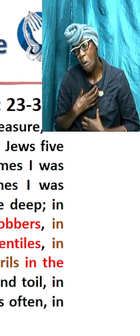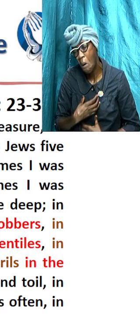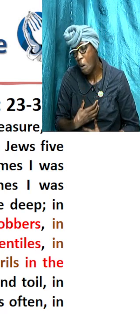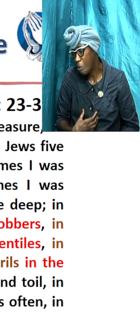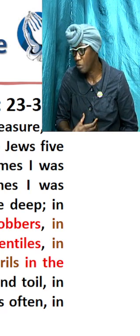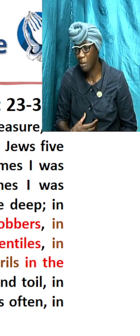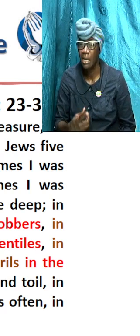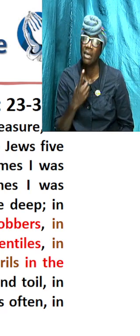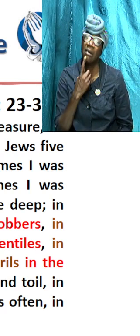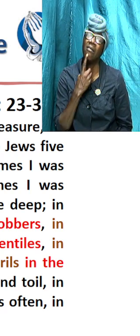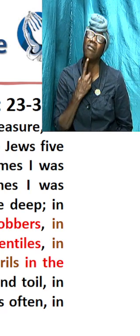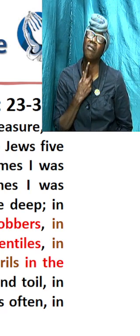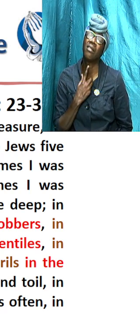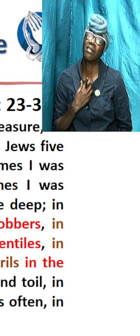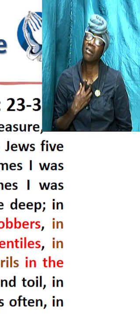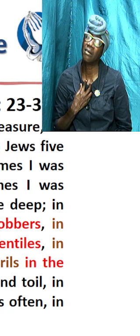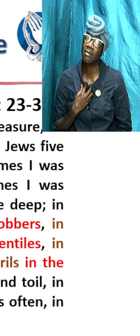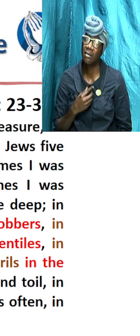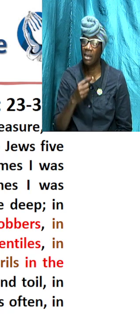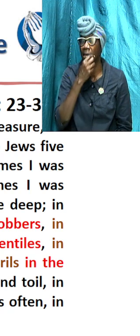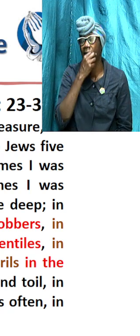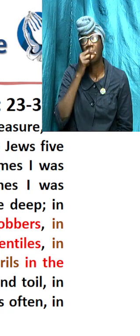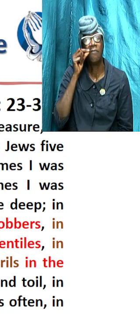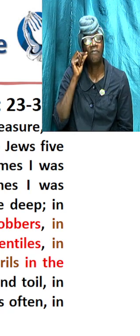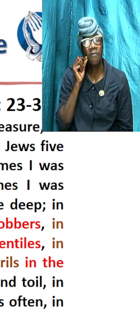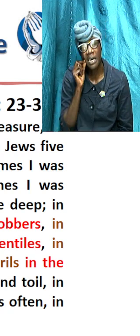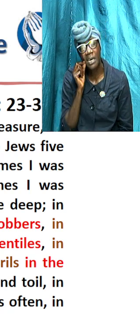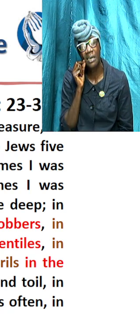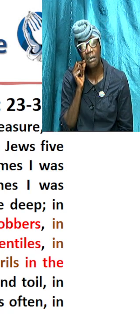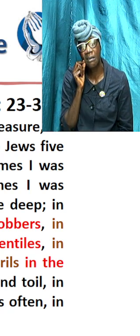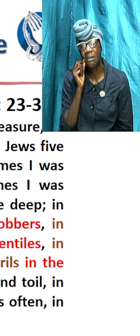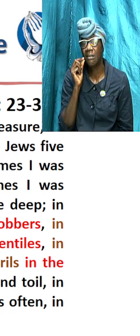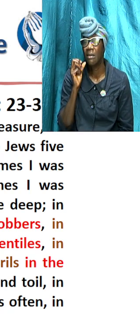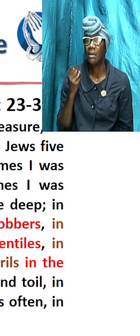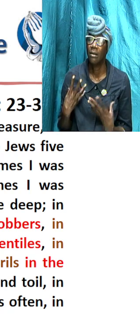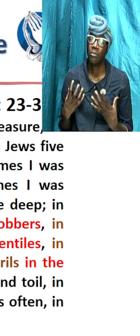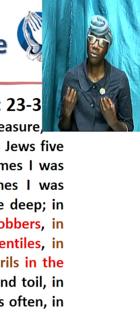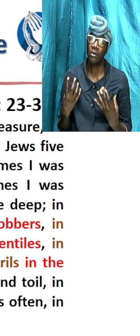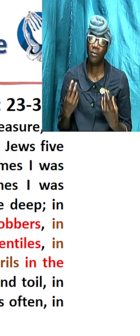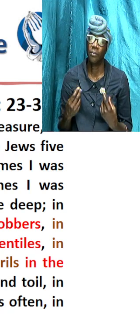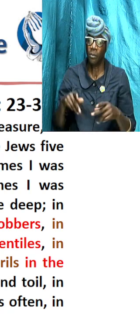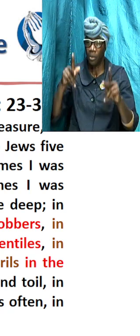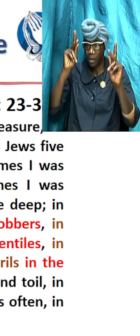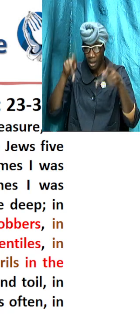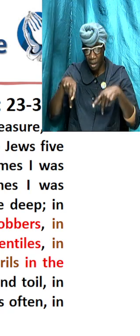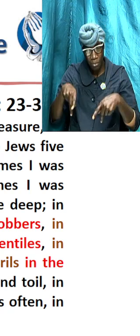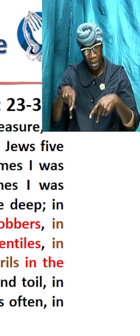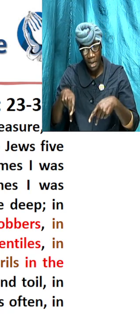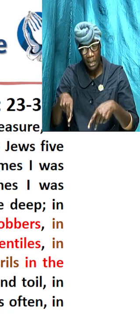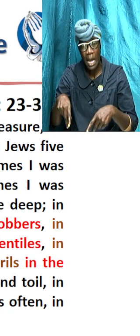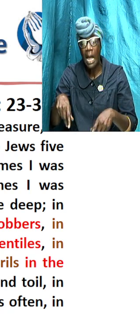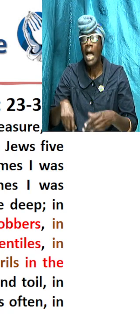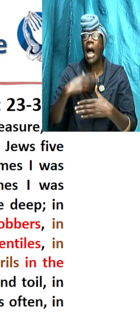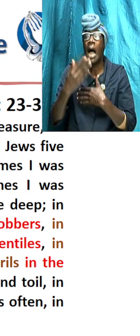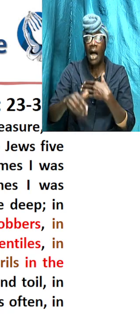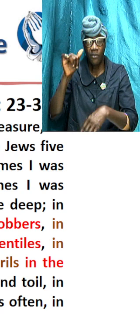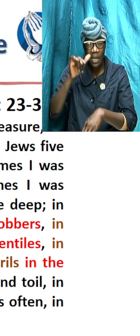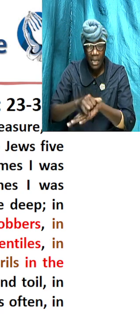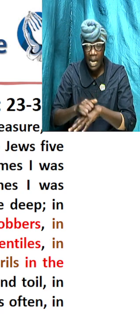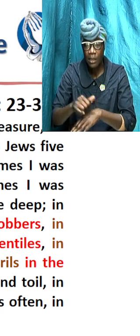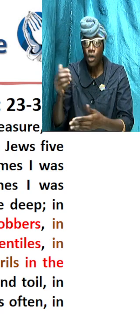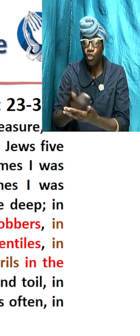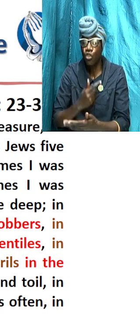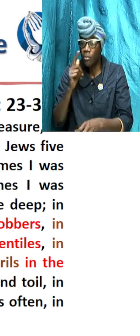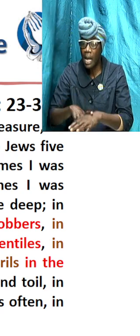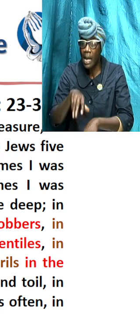was thirsty. He said, in fasting often. In other words, I strongly believe him put that right after that. Because sometimes he had no